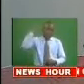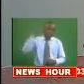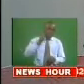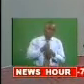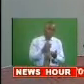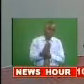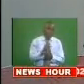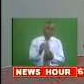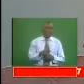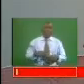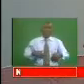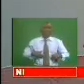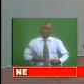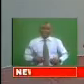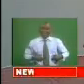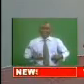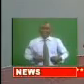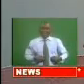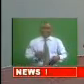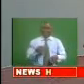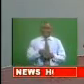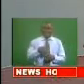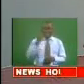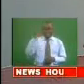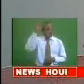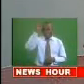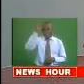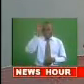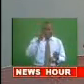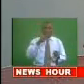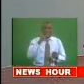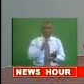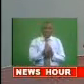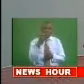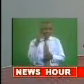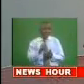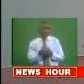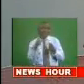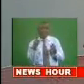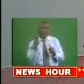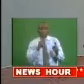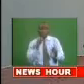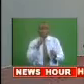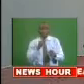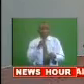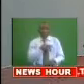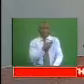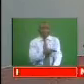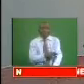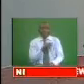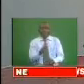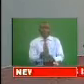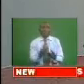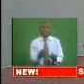by tissues lining the ventricles of the brain. Health experts say that defects which occurs during pregnancy can be